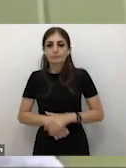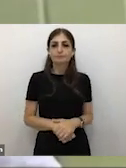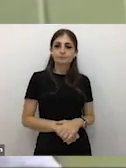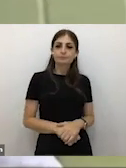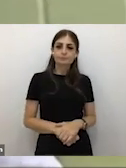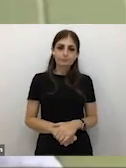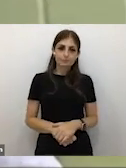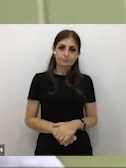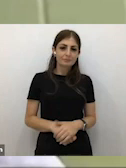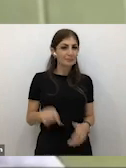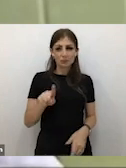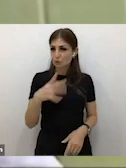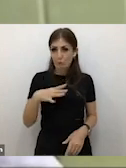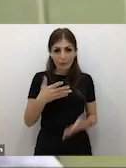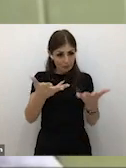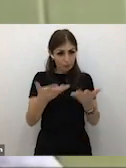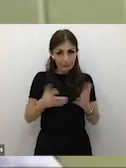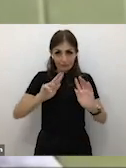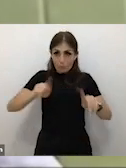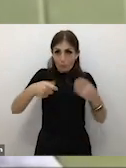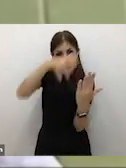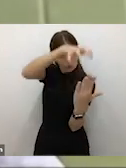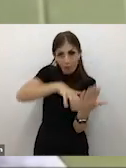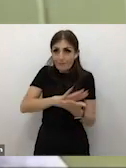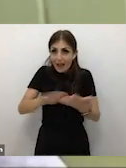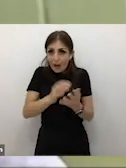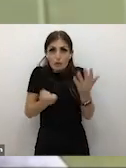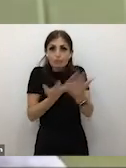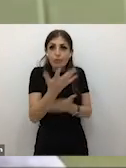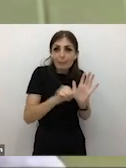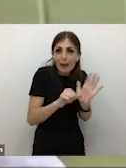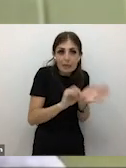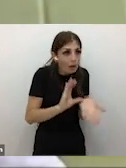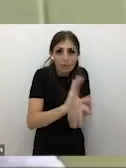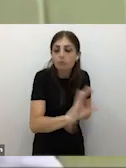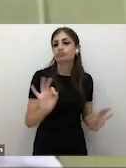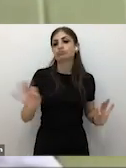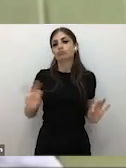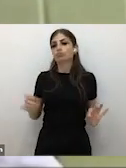you don't need to give us a proposal for how you will spend this grant. We